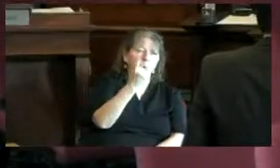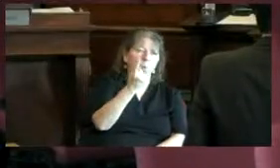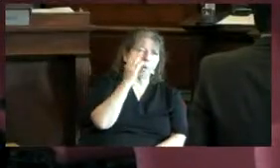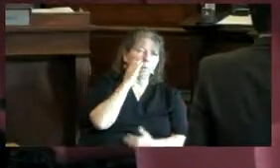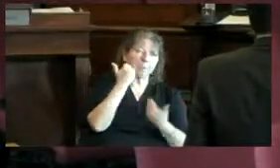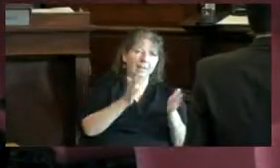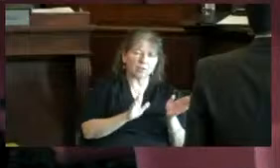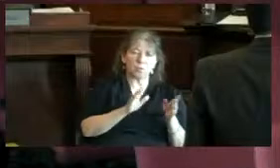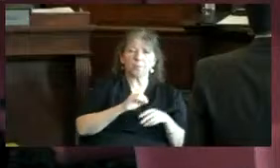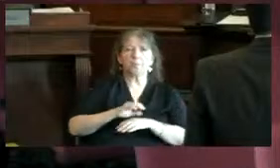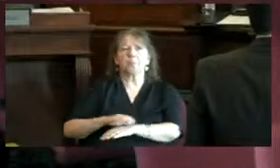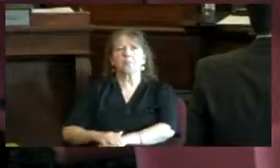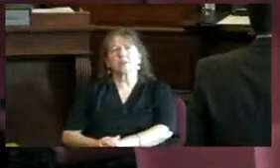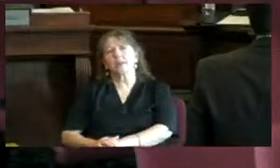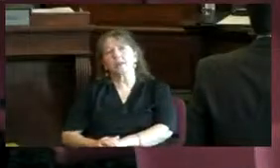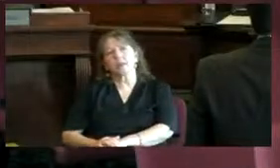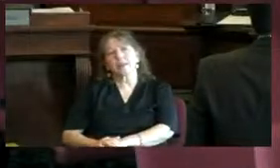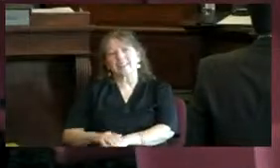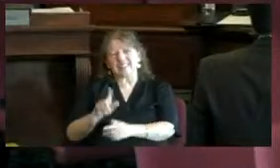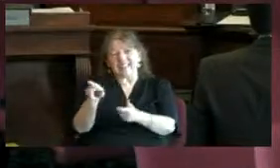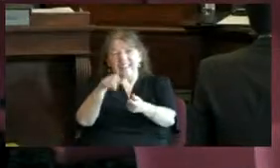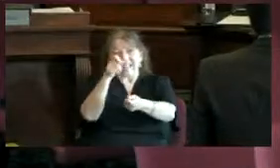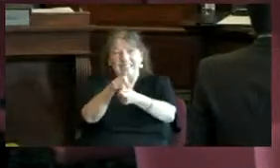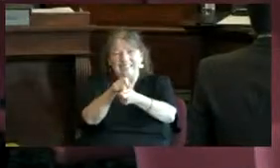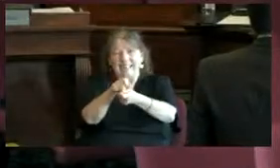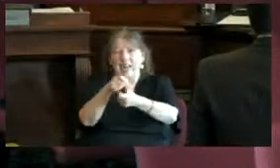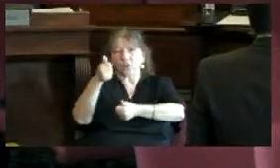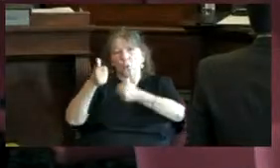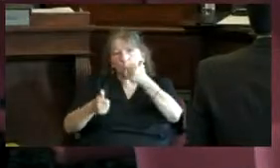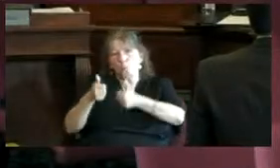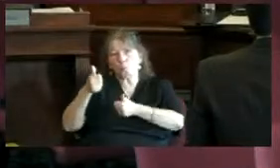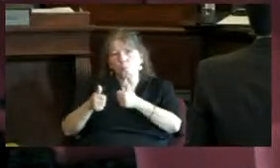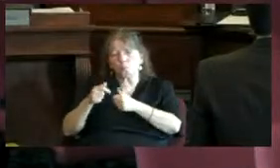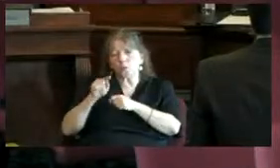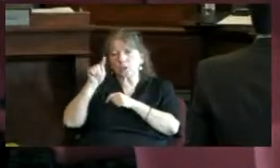bedrooms. The exact breakout of which